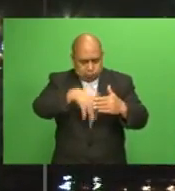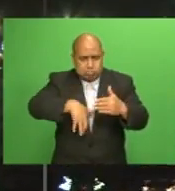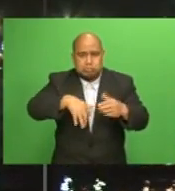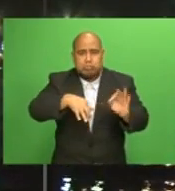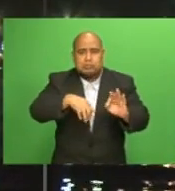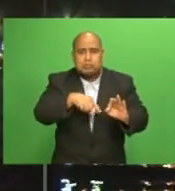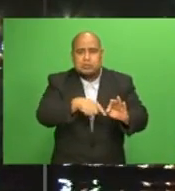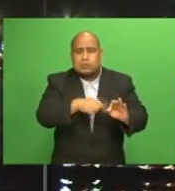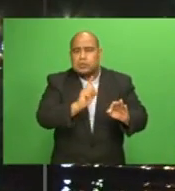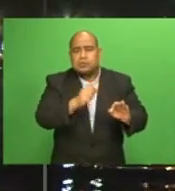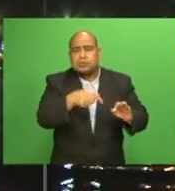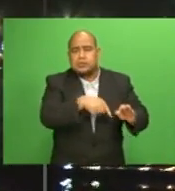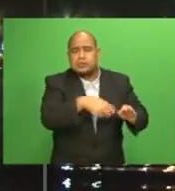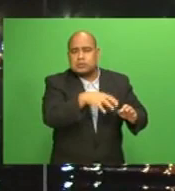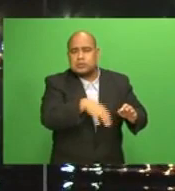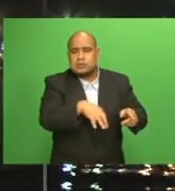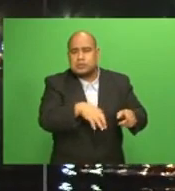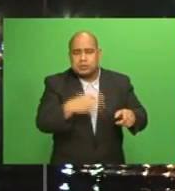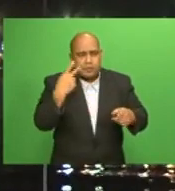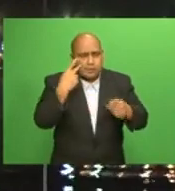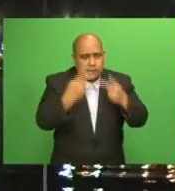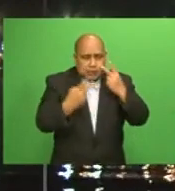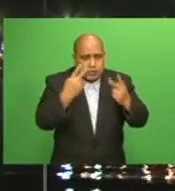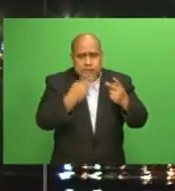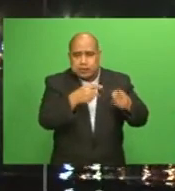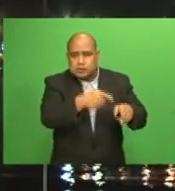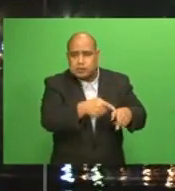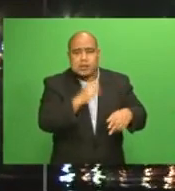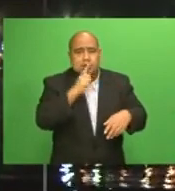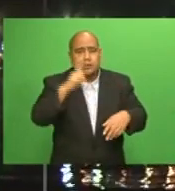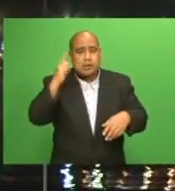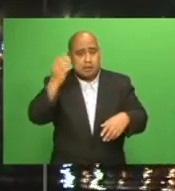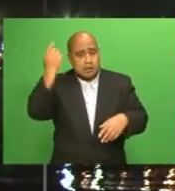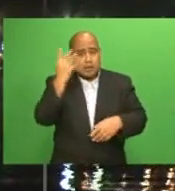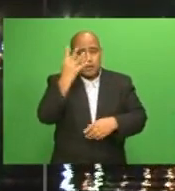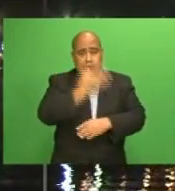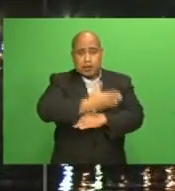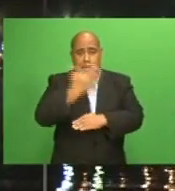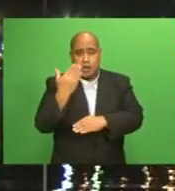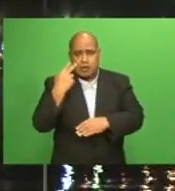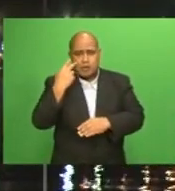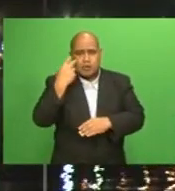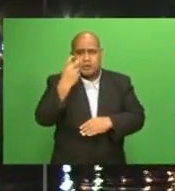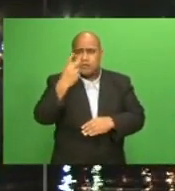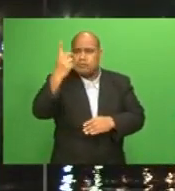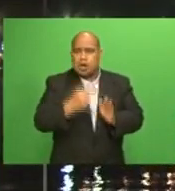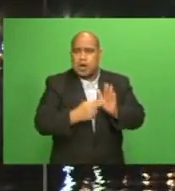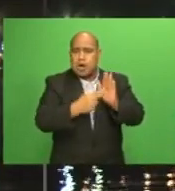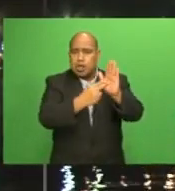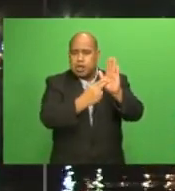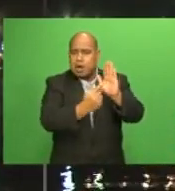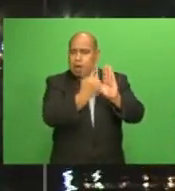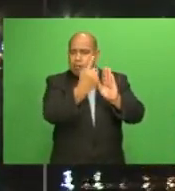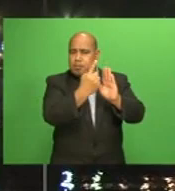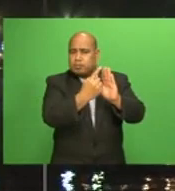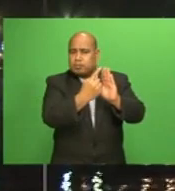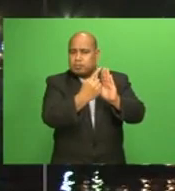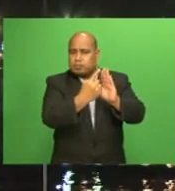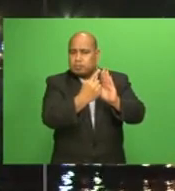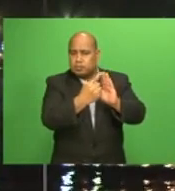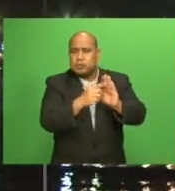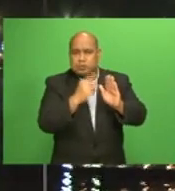Osumate visited the site yesterday on a 4-day tour of the Northern Division to familiarise himself with the ministry's projects in